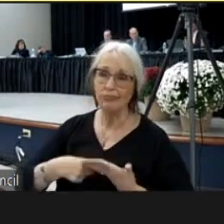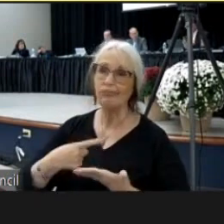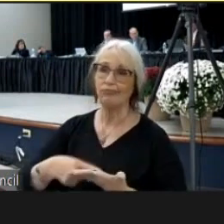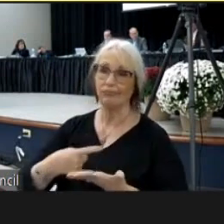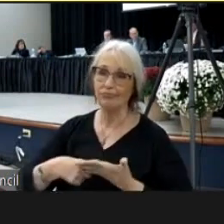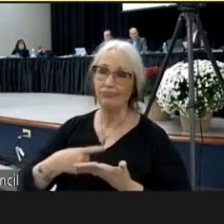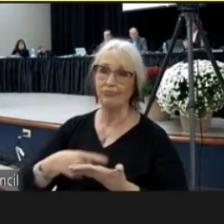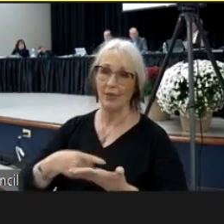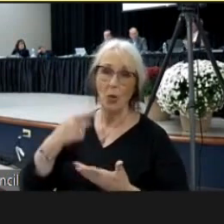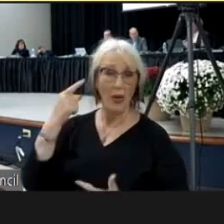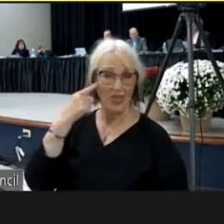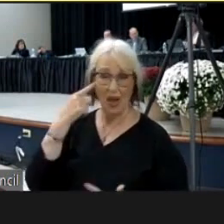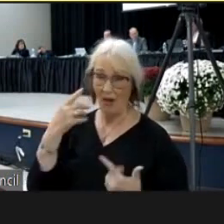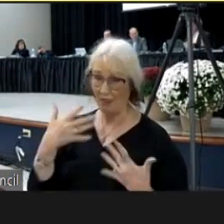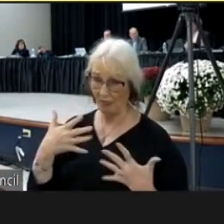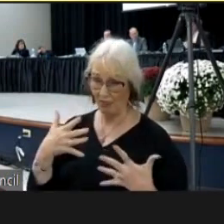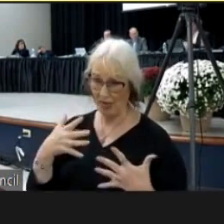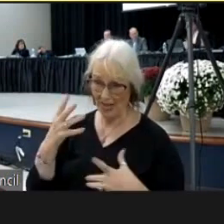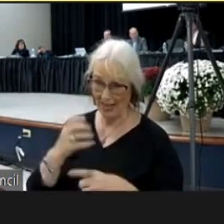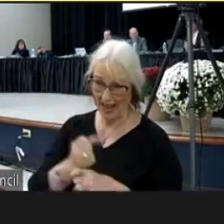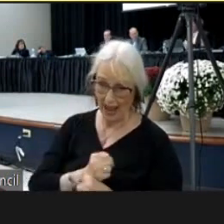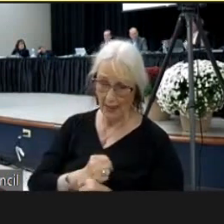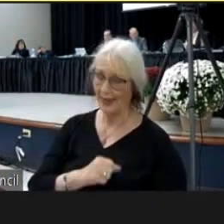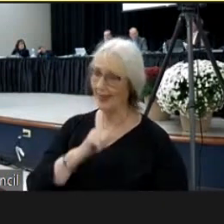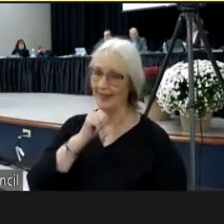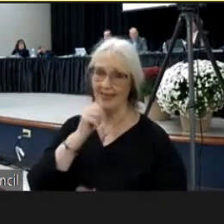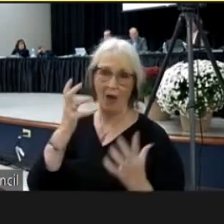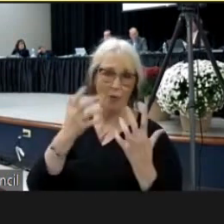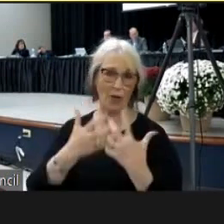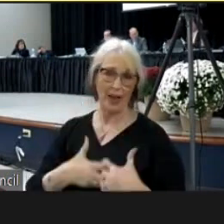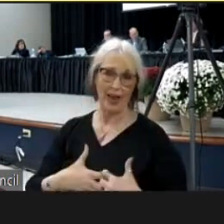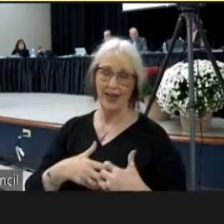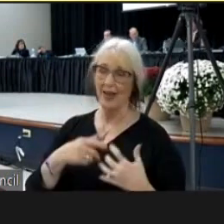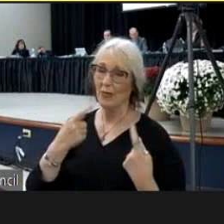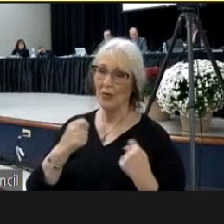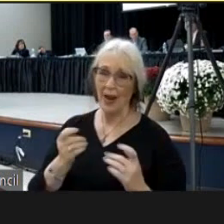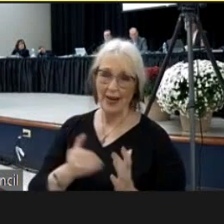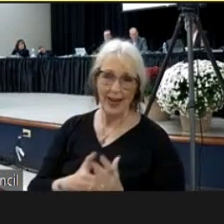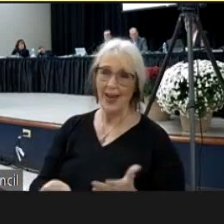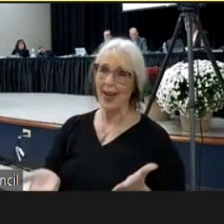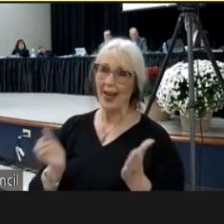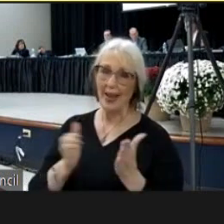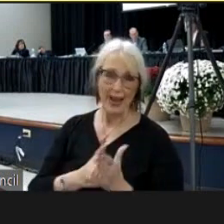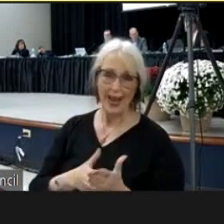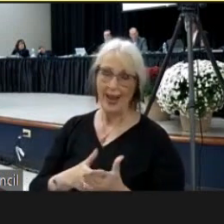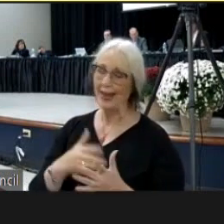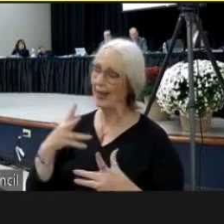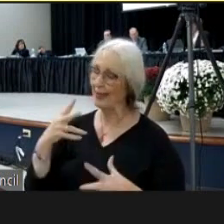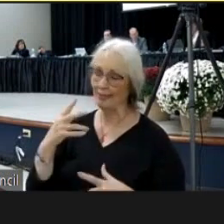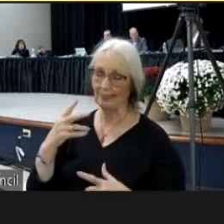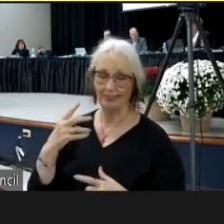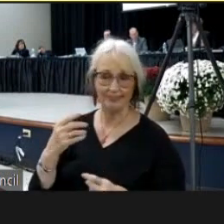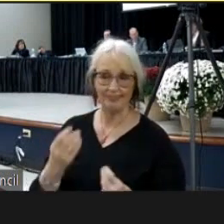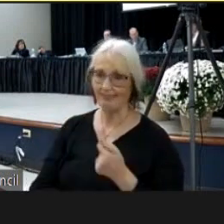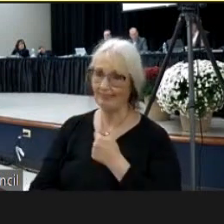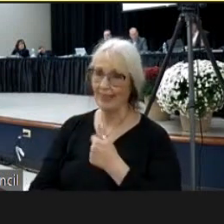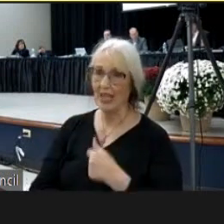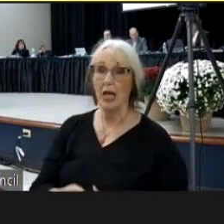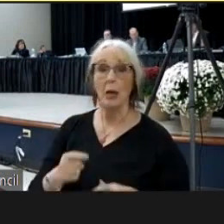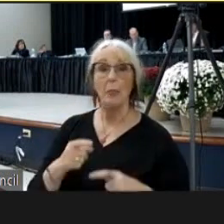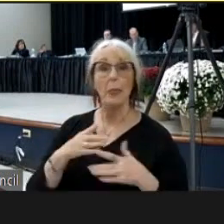we thought we had one, and that one didn't work out. We thought we had another one, didn't work out. Another one didn't work out. I'm so happy that